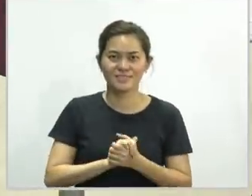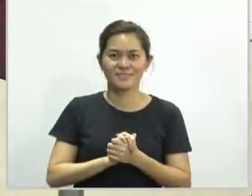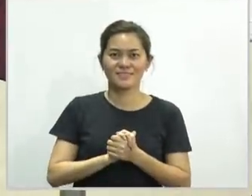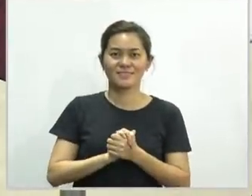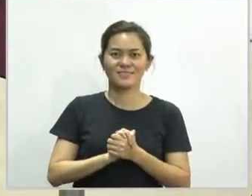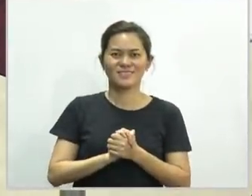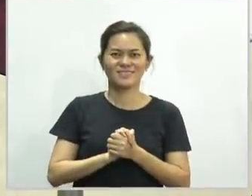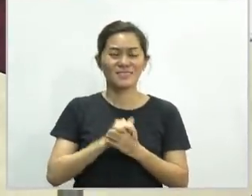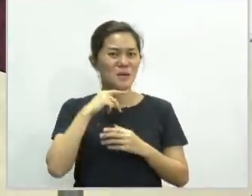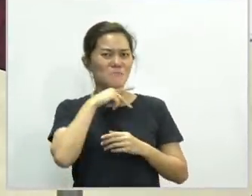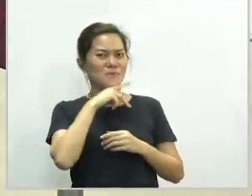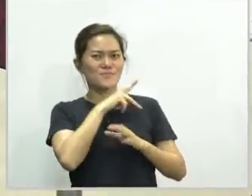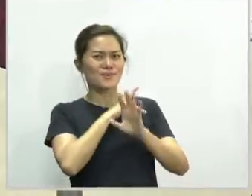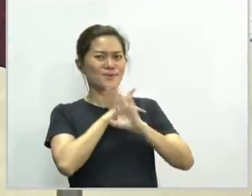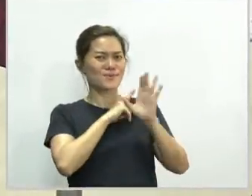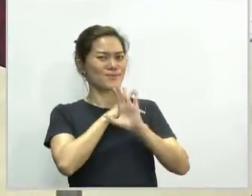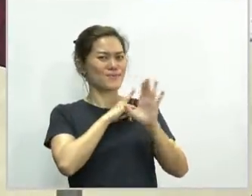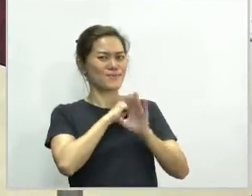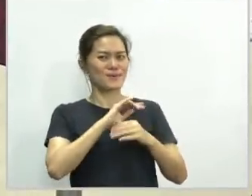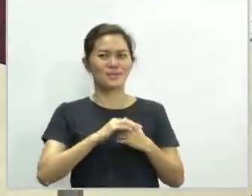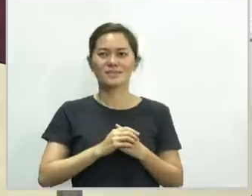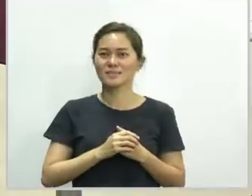Don't pretend.